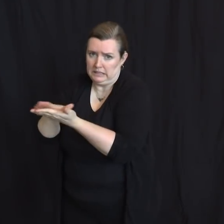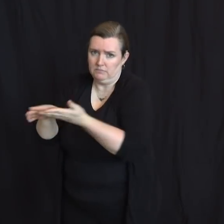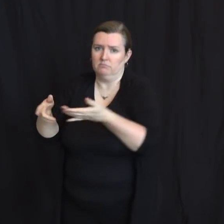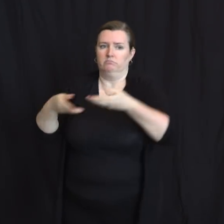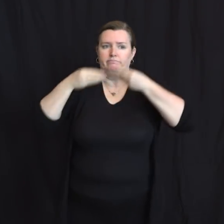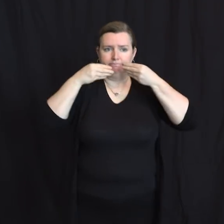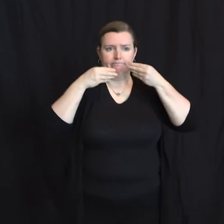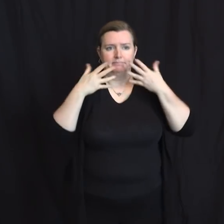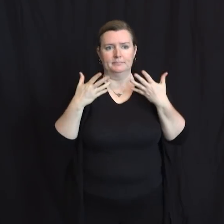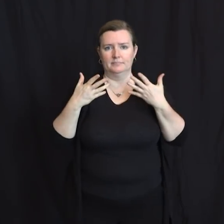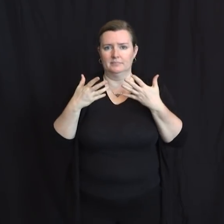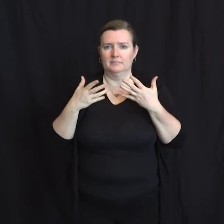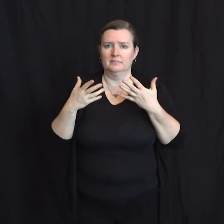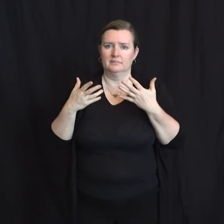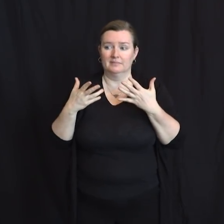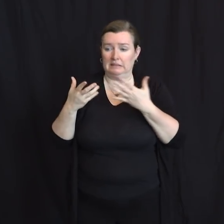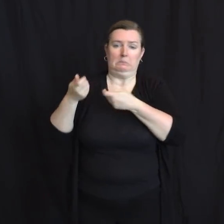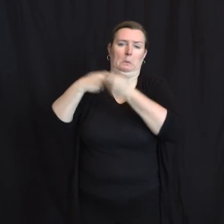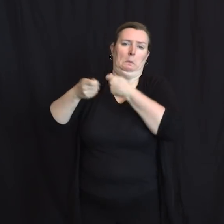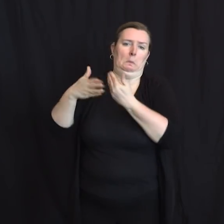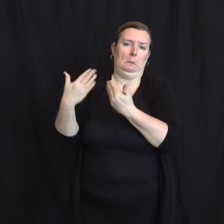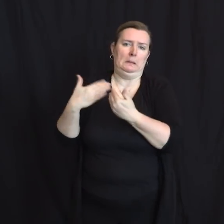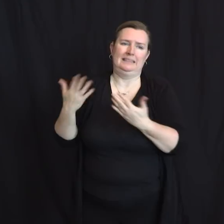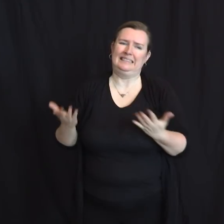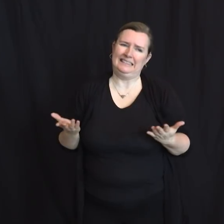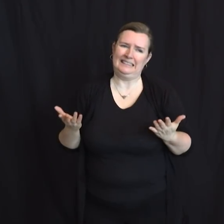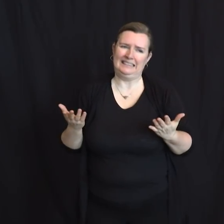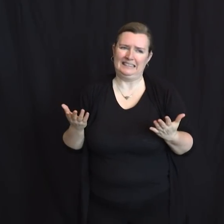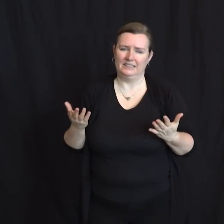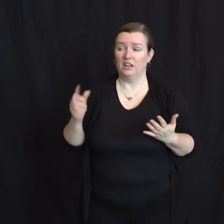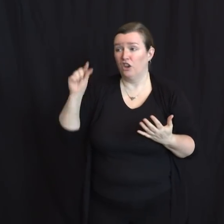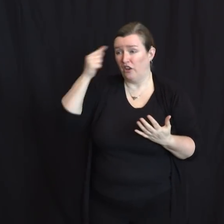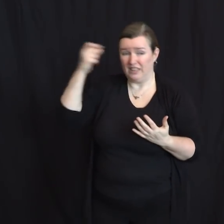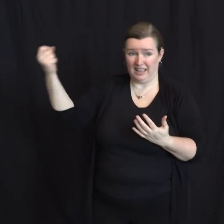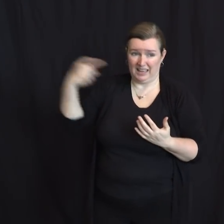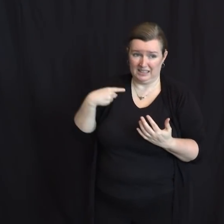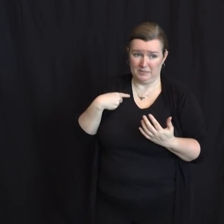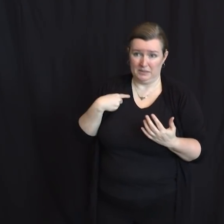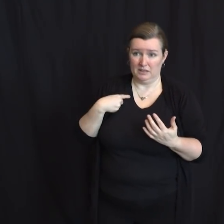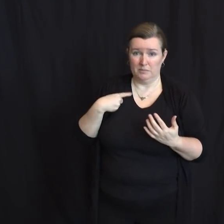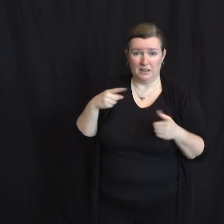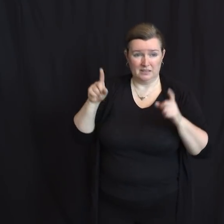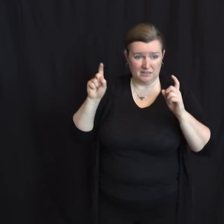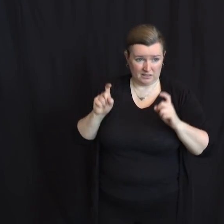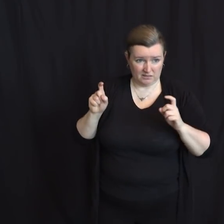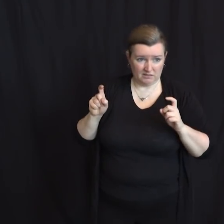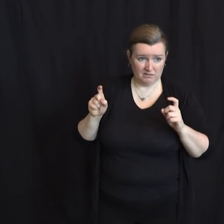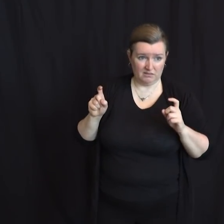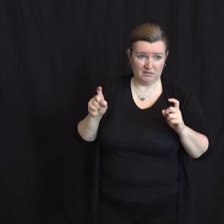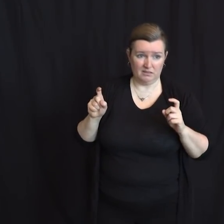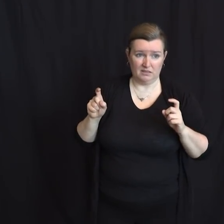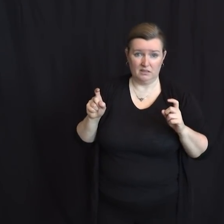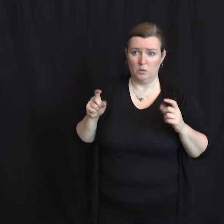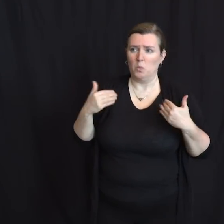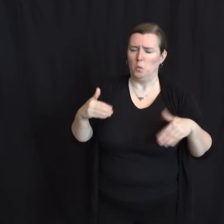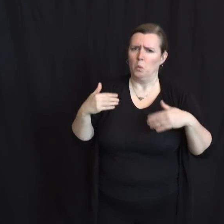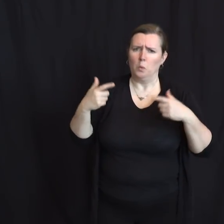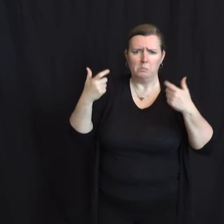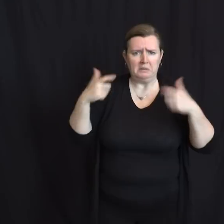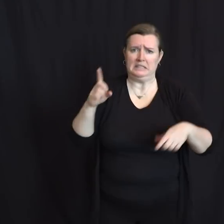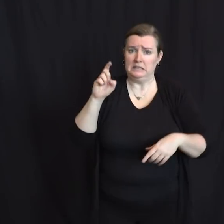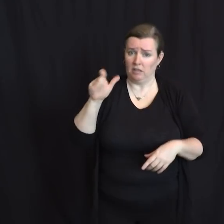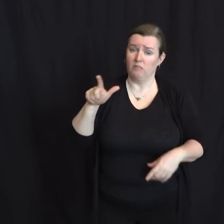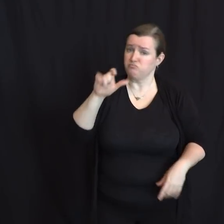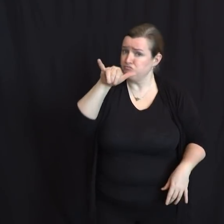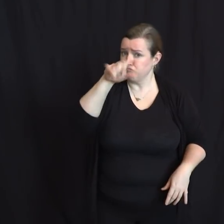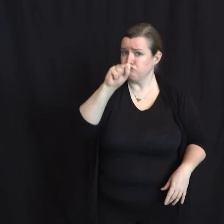And I avoided answering the governor's question about how big a breakthrough it is. That's a big deal, isn't it? Yeah. Would you have the same